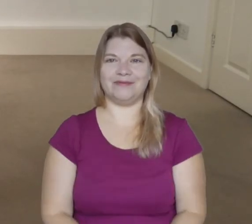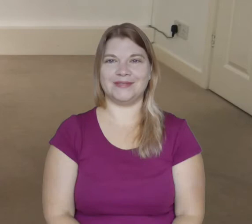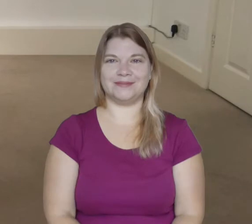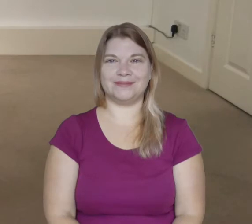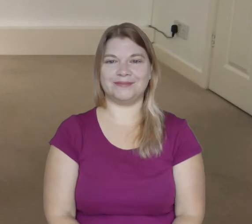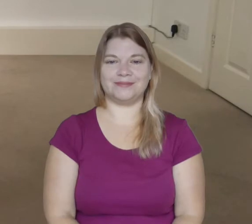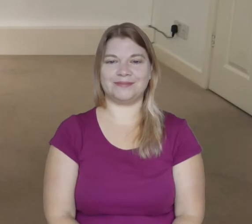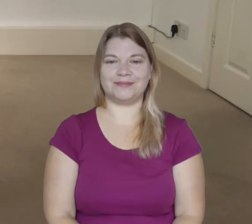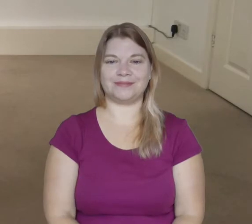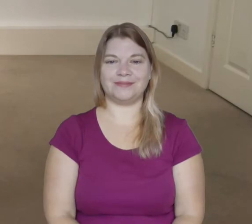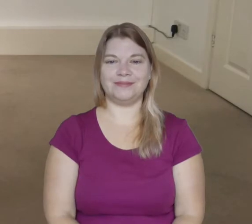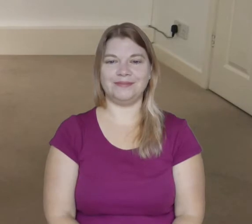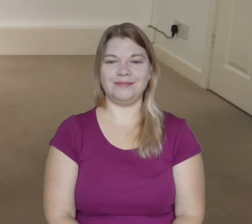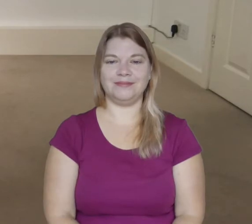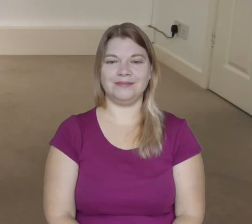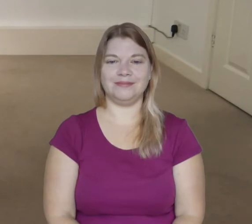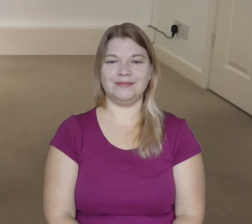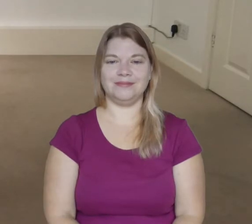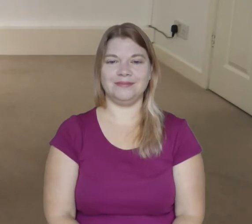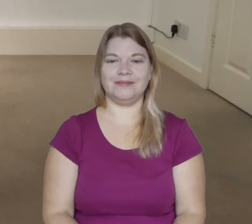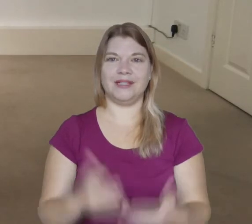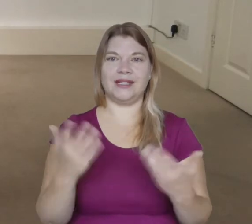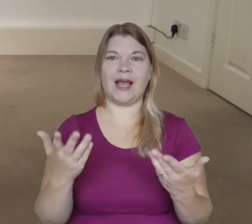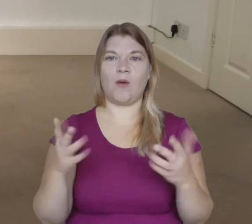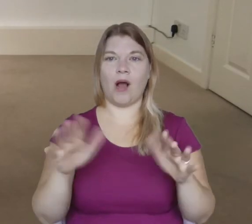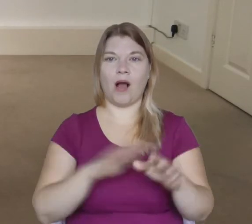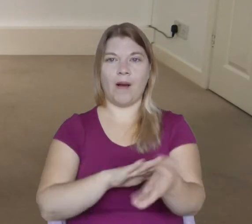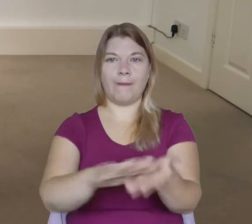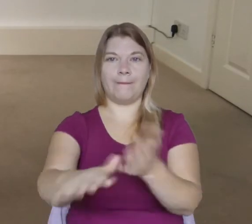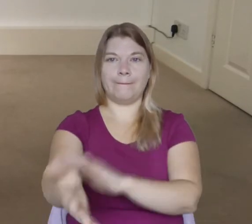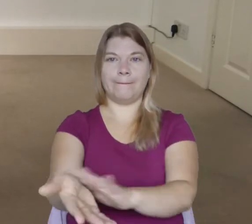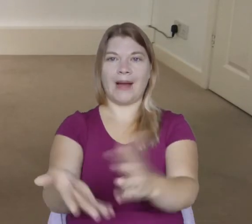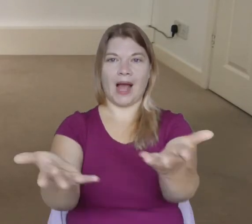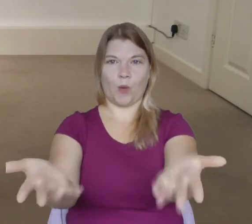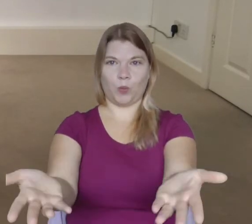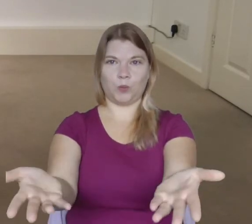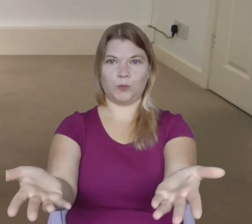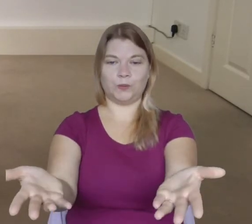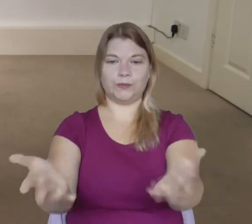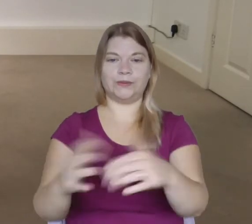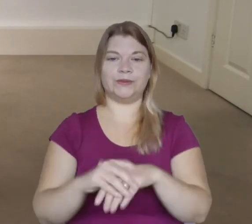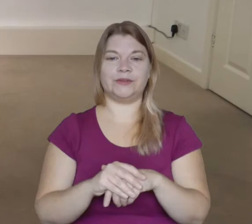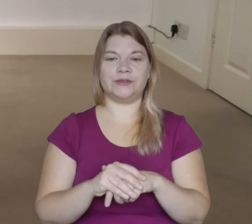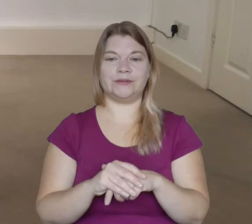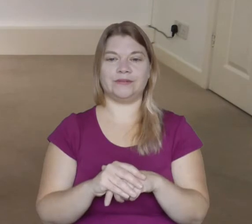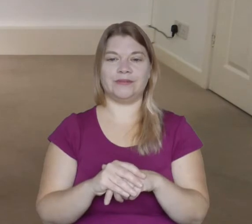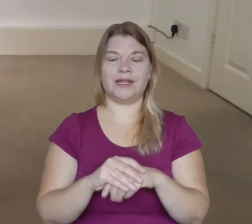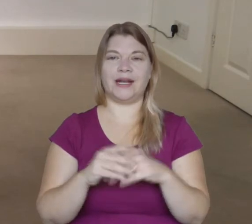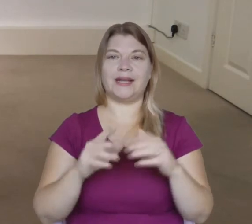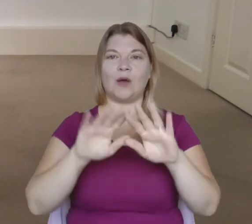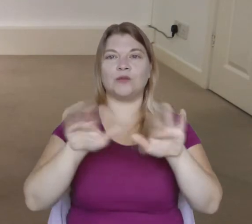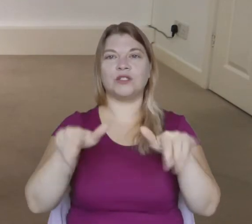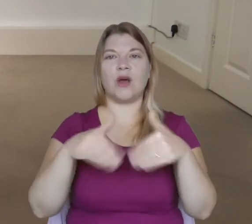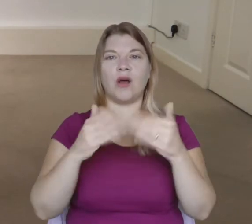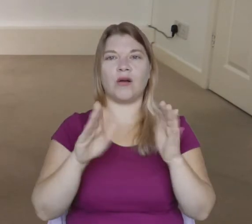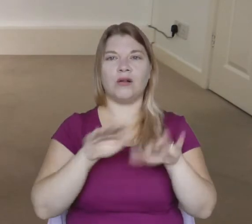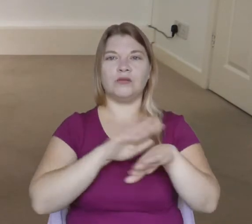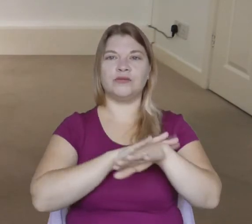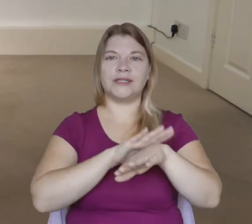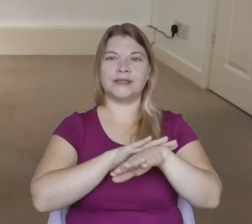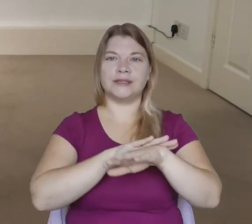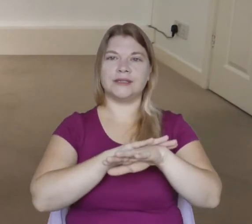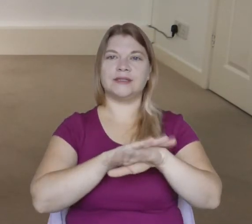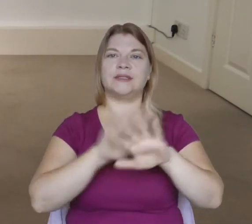elbows. Lovely. Okay, now keep your arms out the next time they're out. And we're going to begin just circling our wrists.